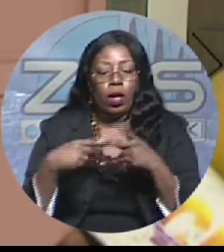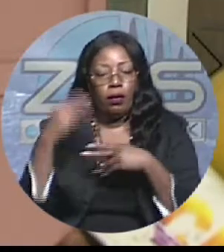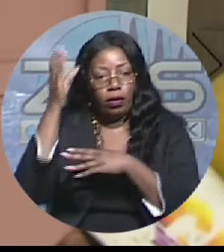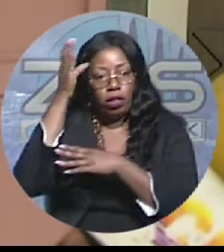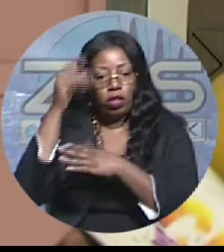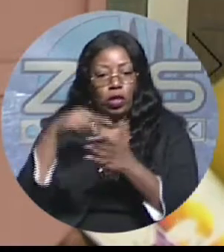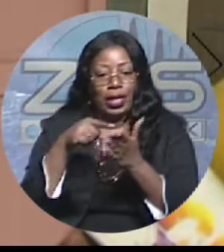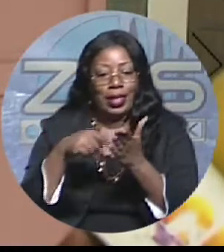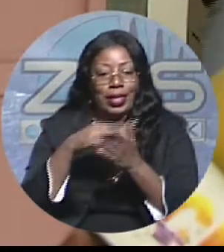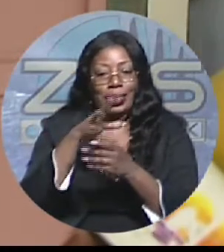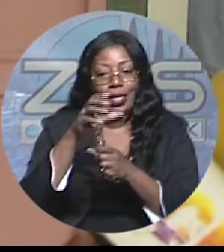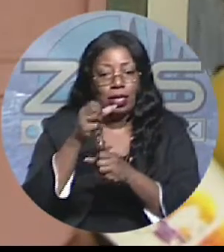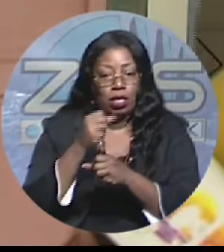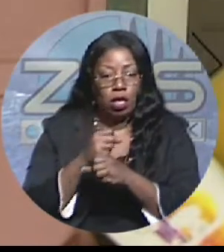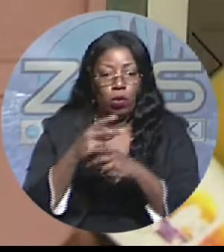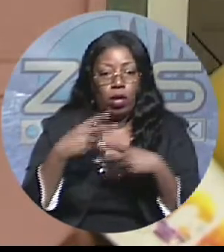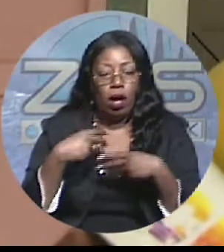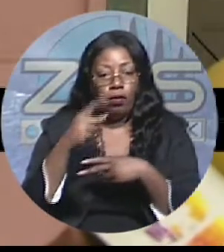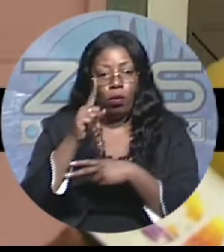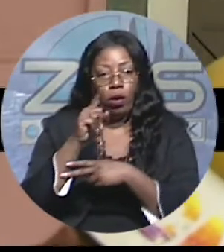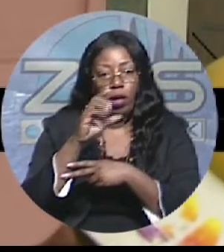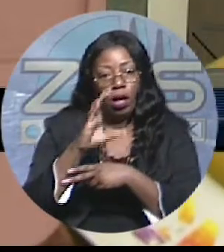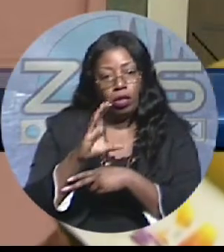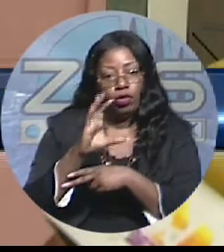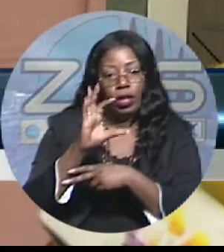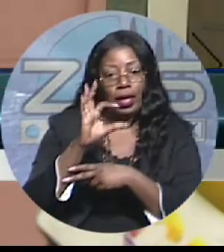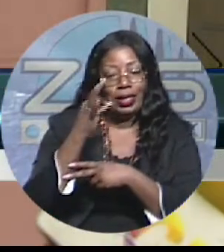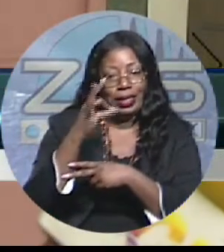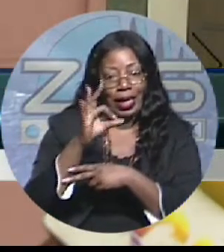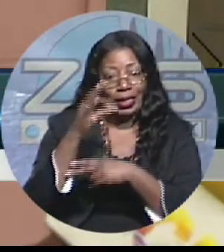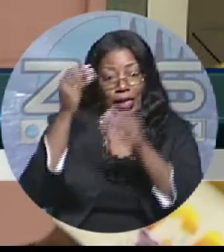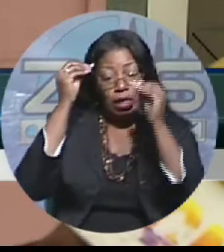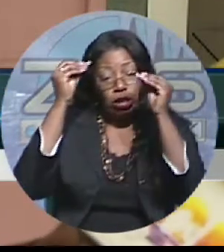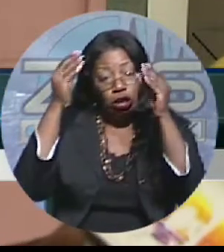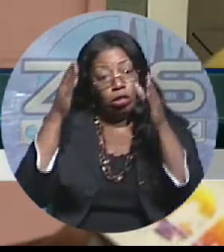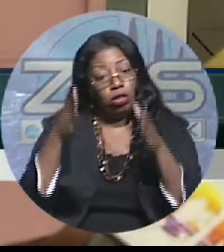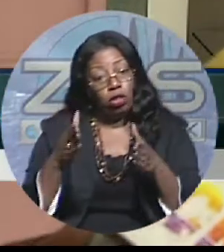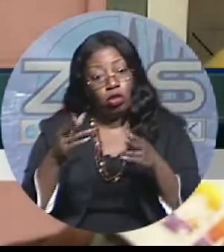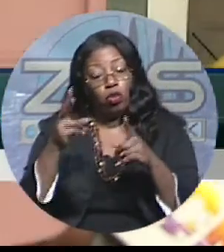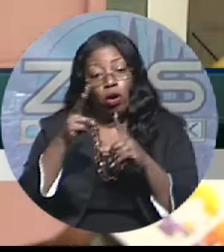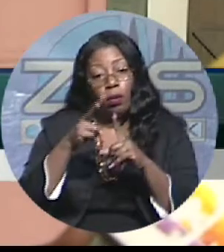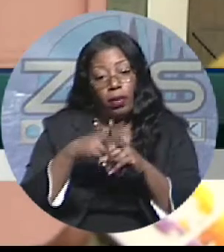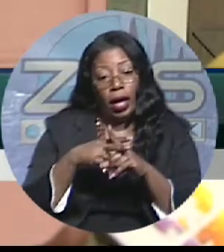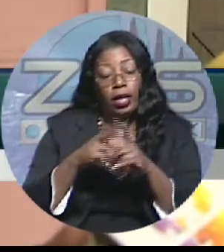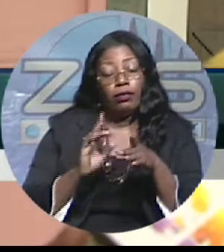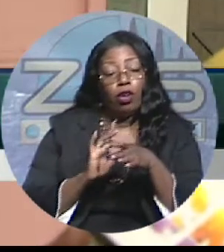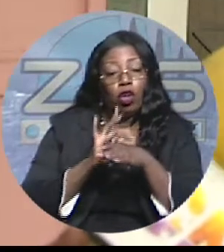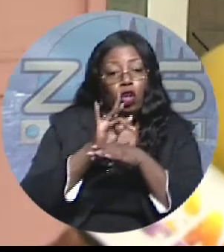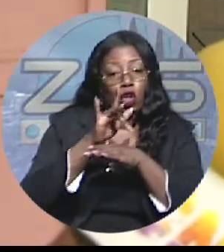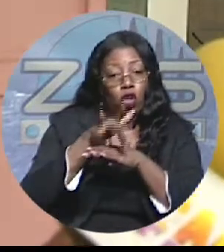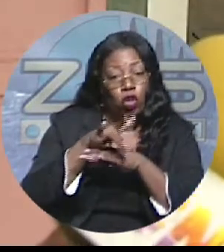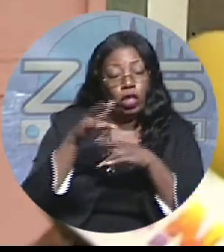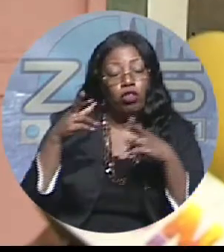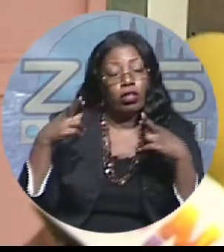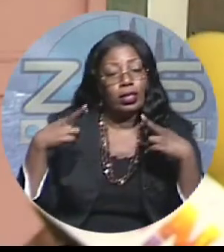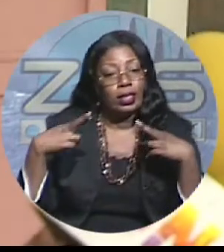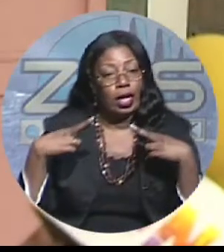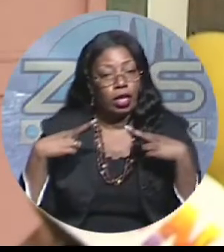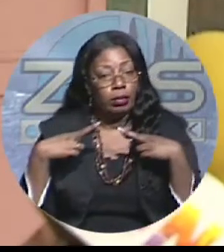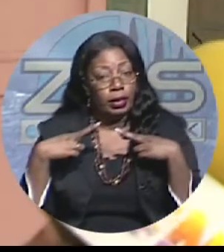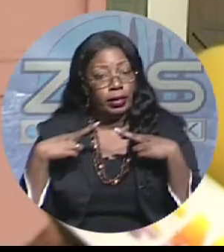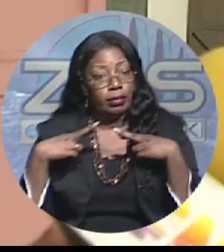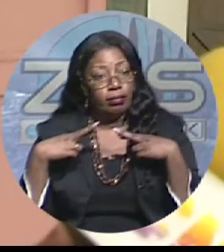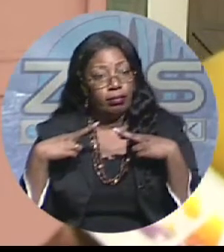I do have a concern this year because we had 119 teachers who applied for early retirement, which